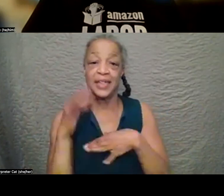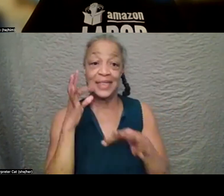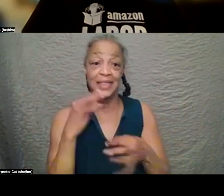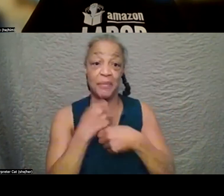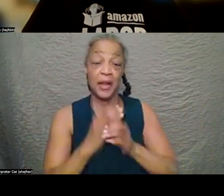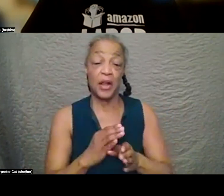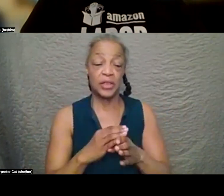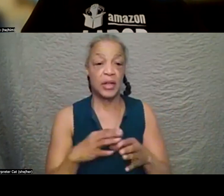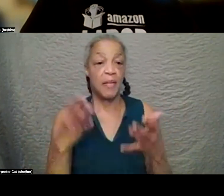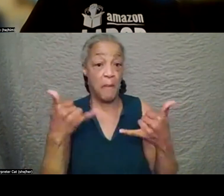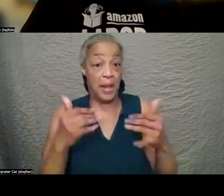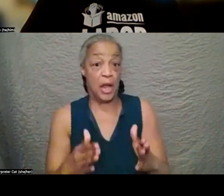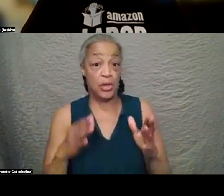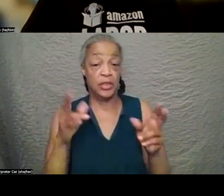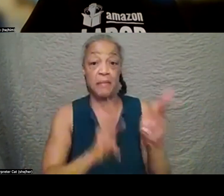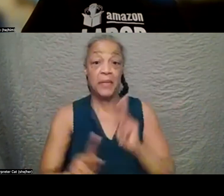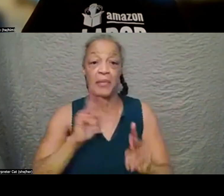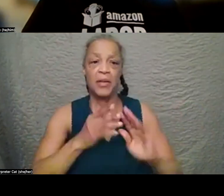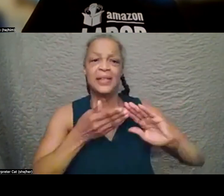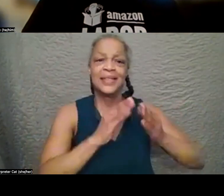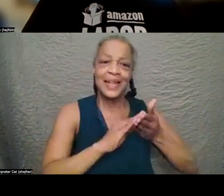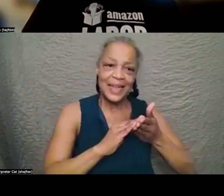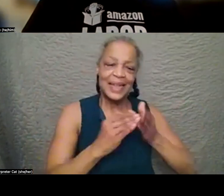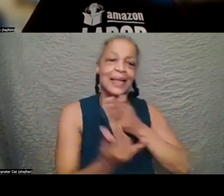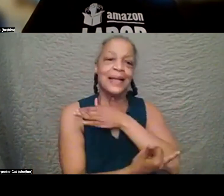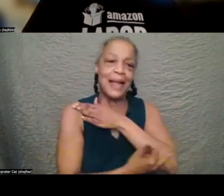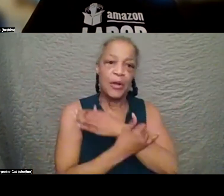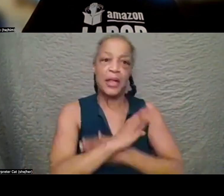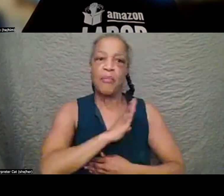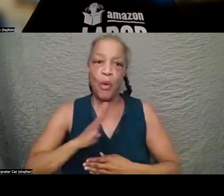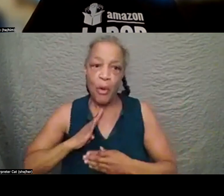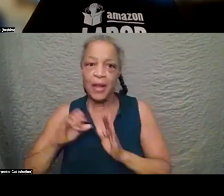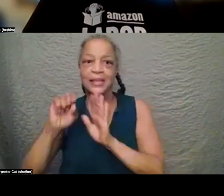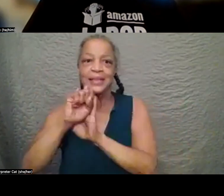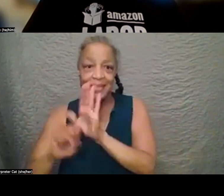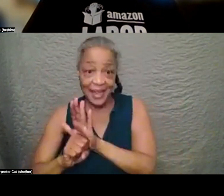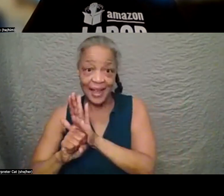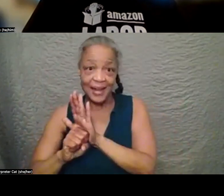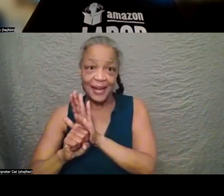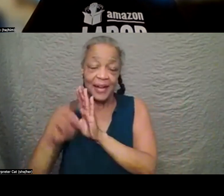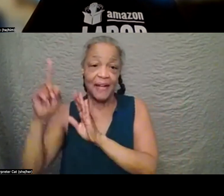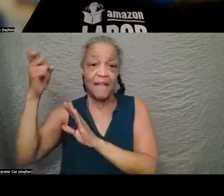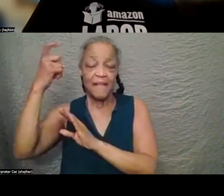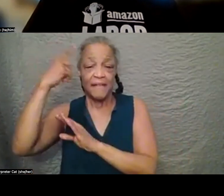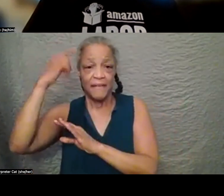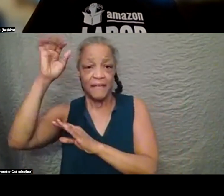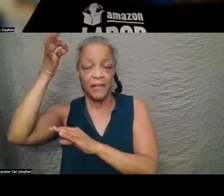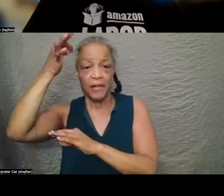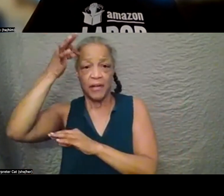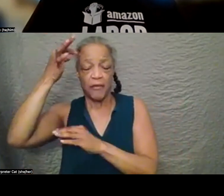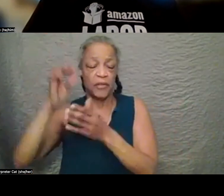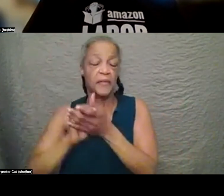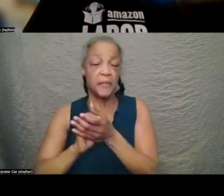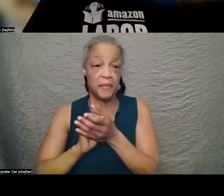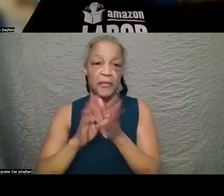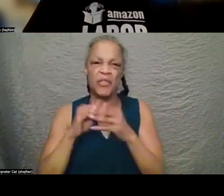players on this are like city, county boards, right, states, the federal government, and they're deciding from